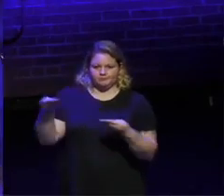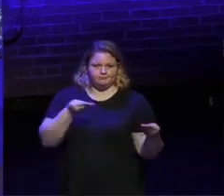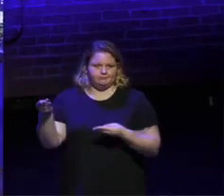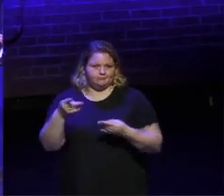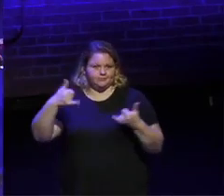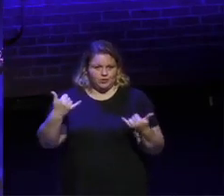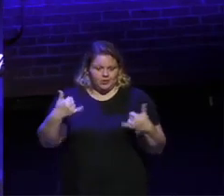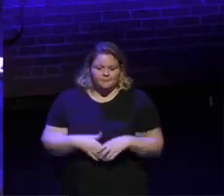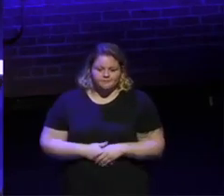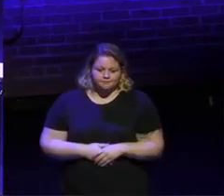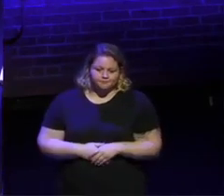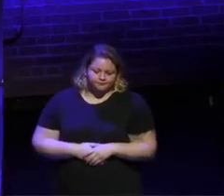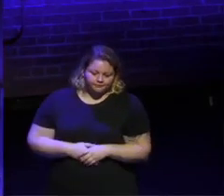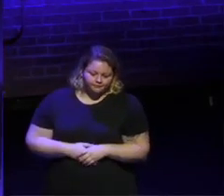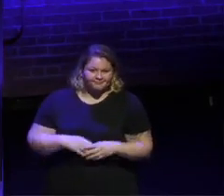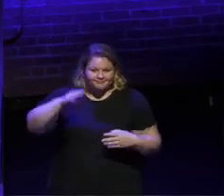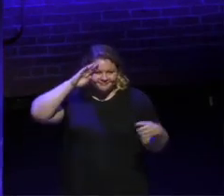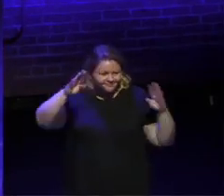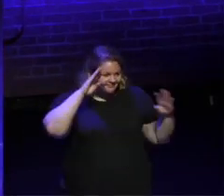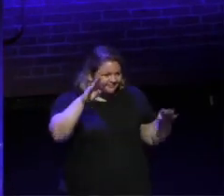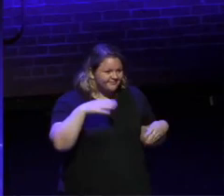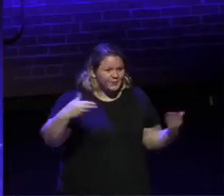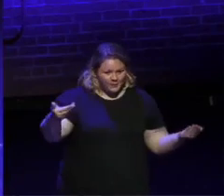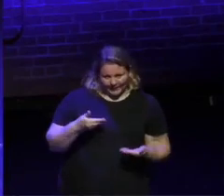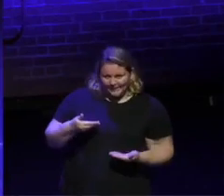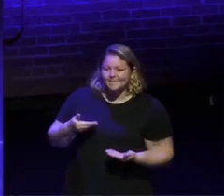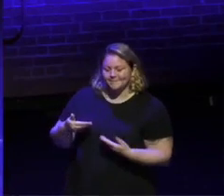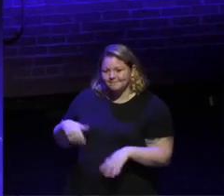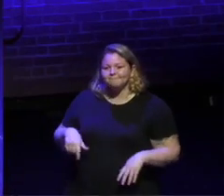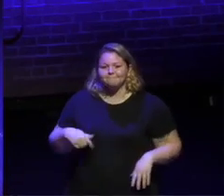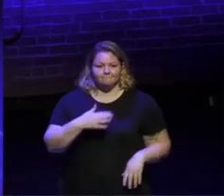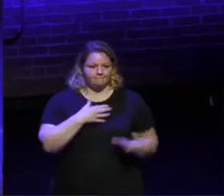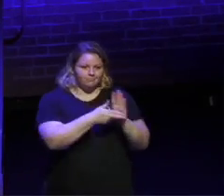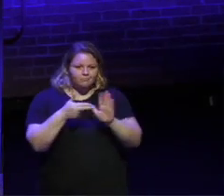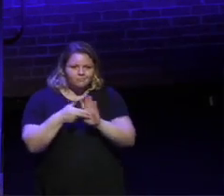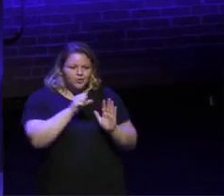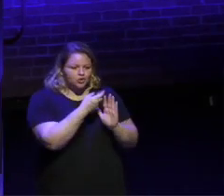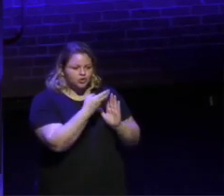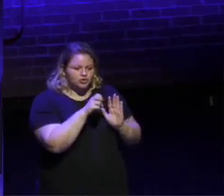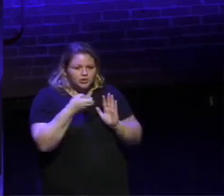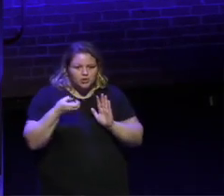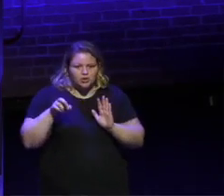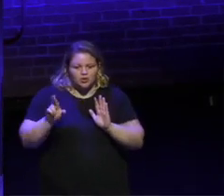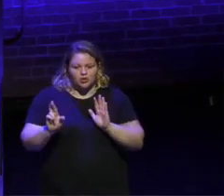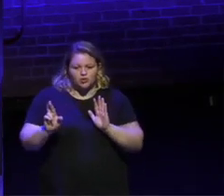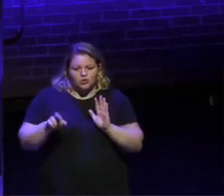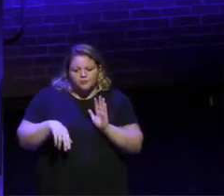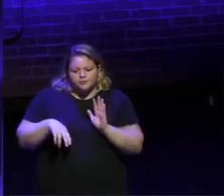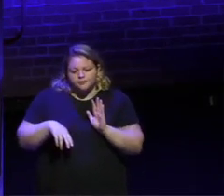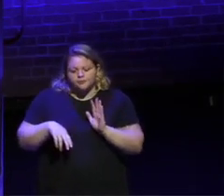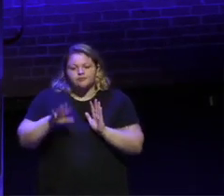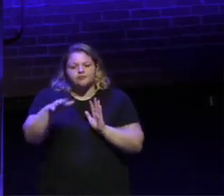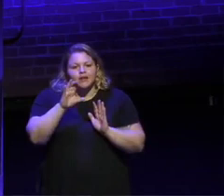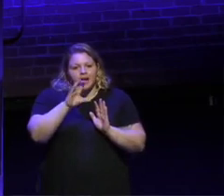Hi, welcome. Indeed, that is my title. I use she, her pronouns. And I wanted to just mention that